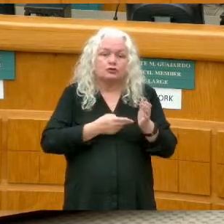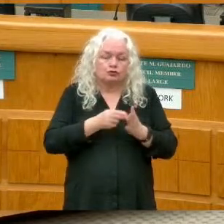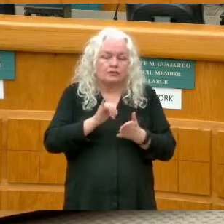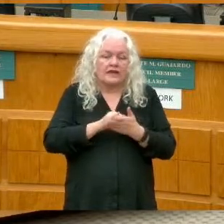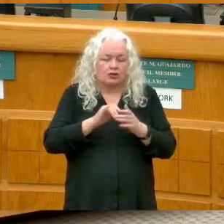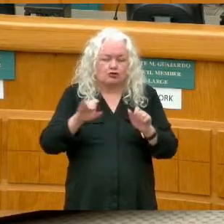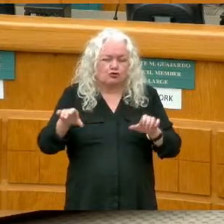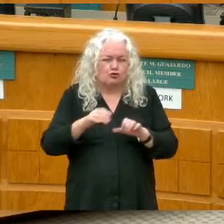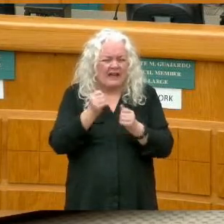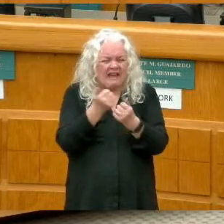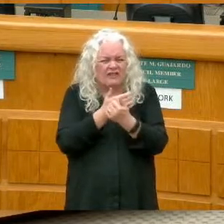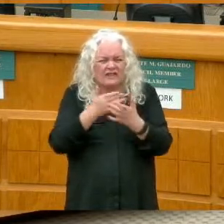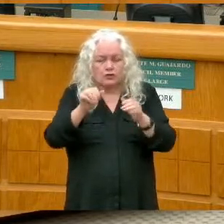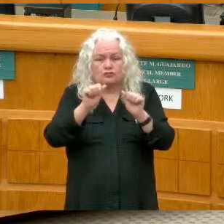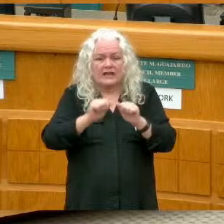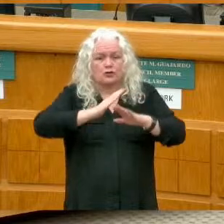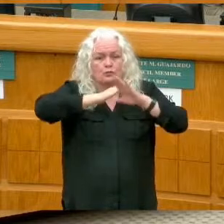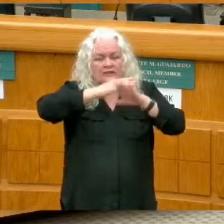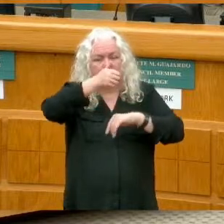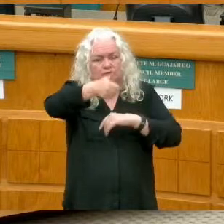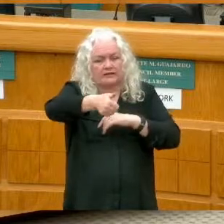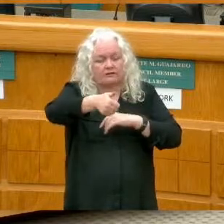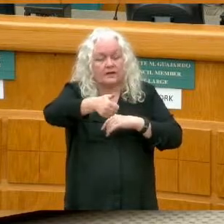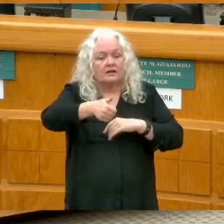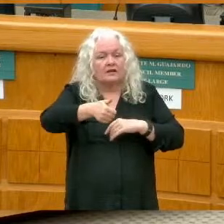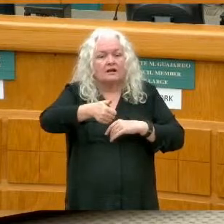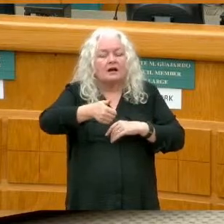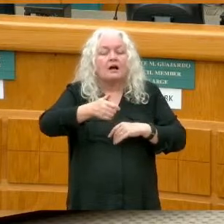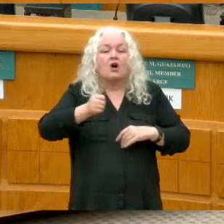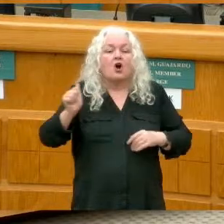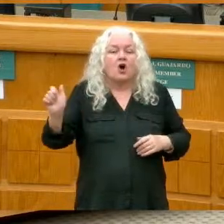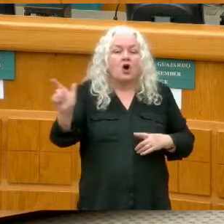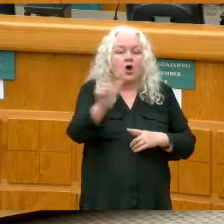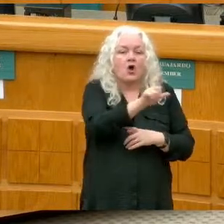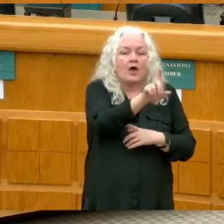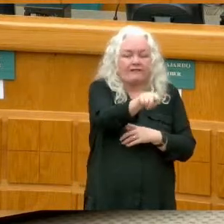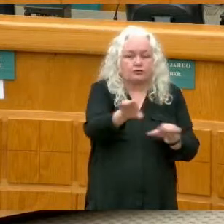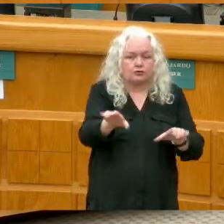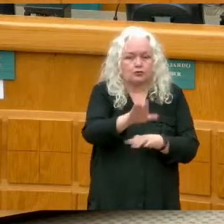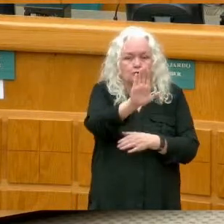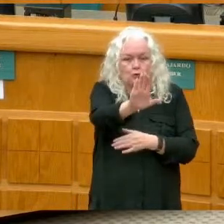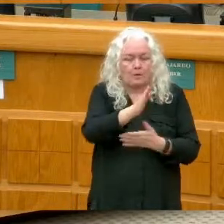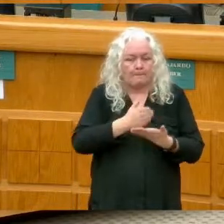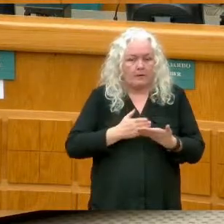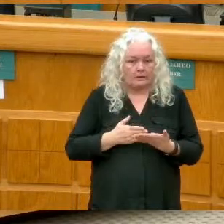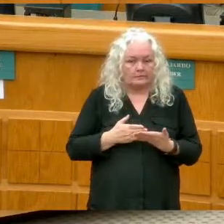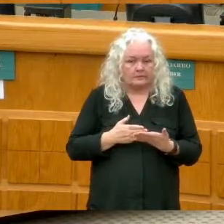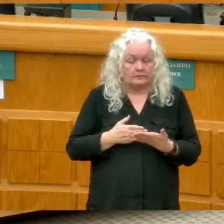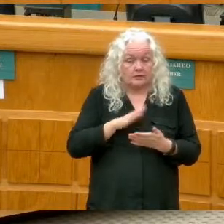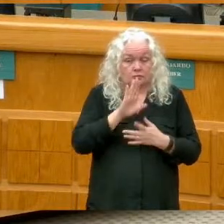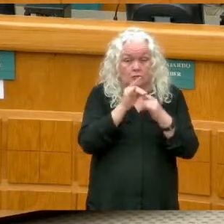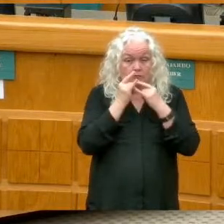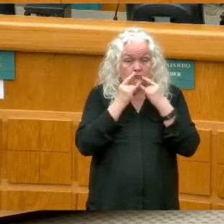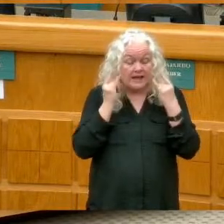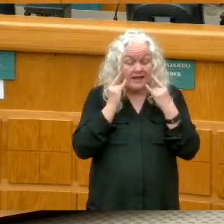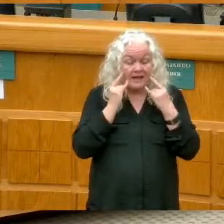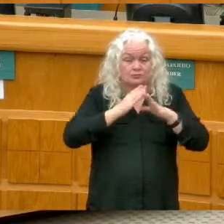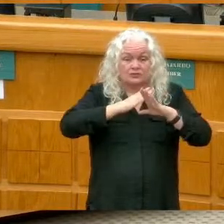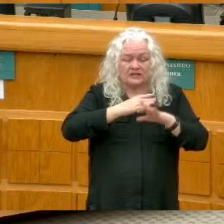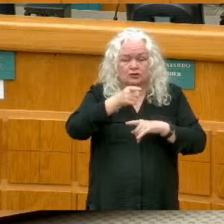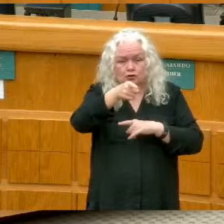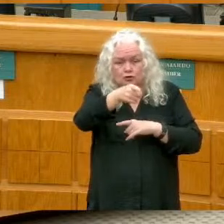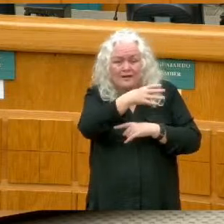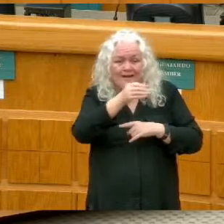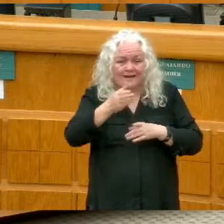you're doing everything you can to protect yourself. It's up to all of us to do our part. And just as your mask protects both you and